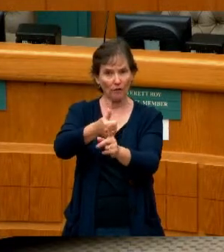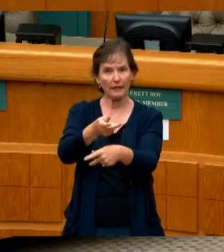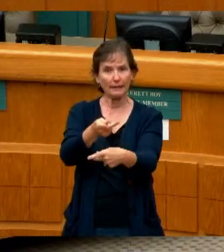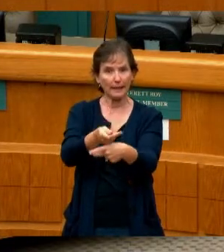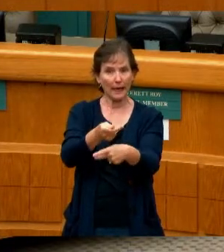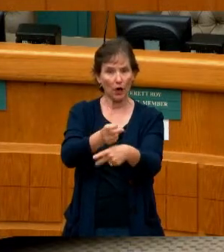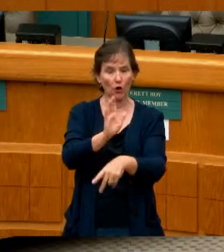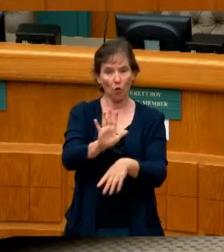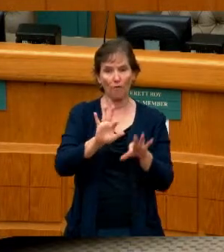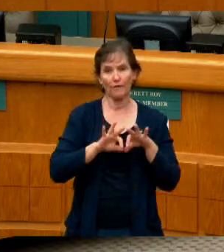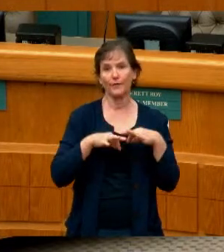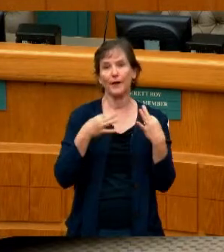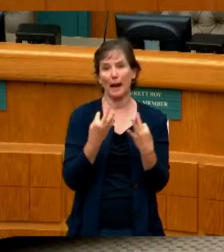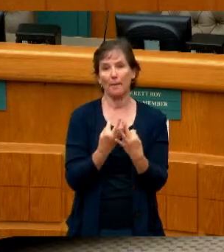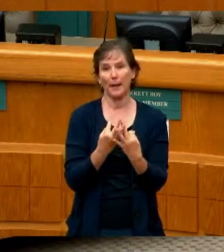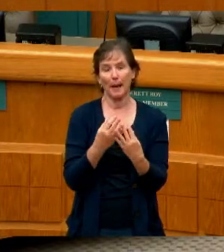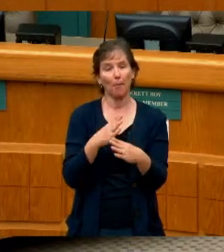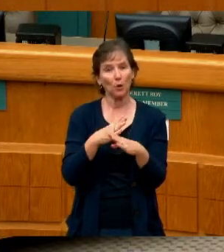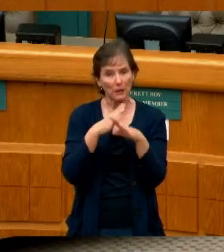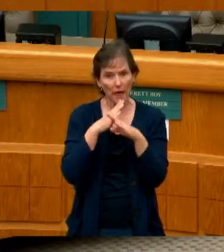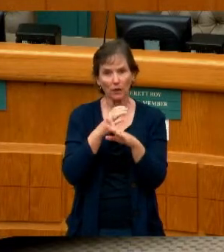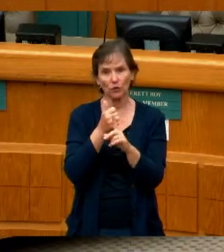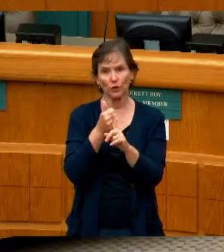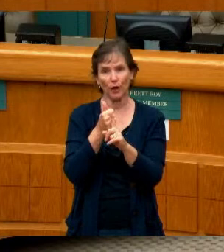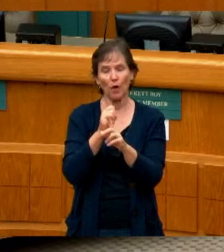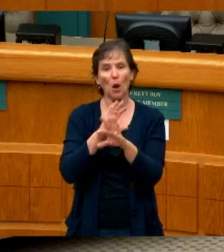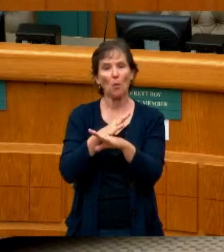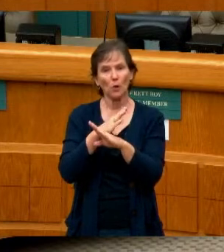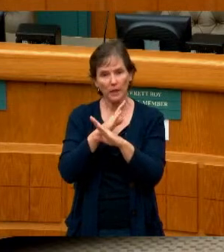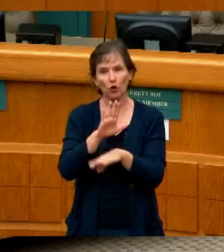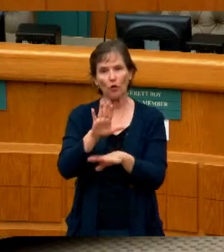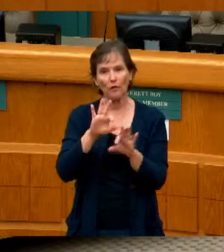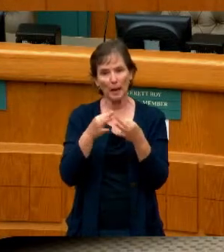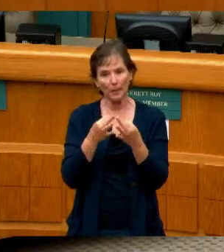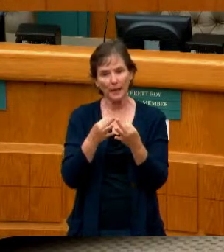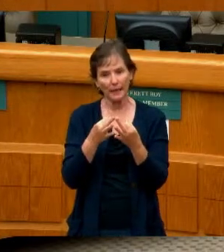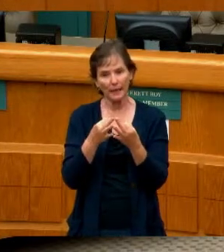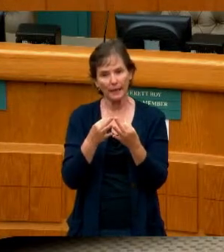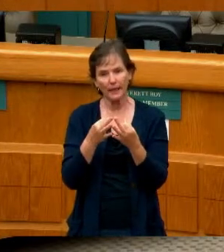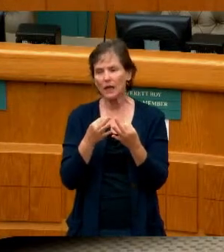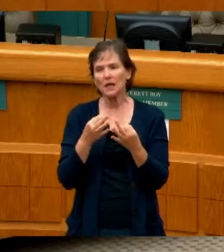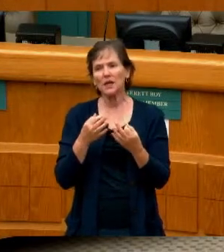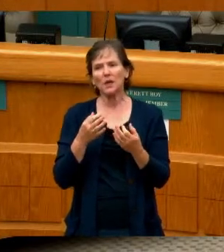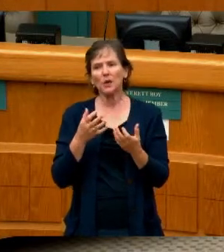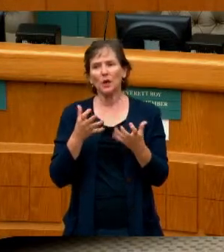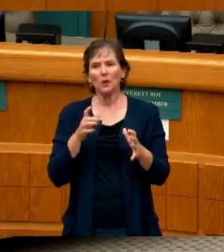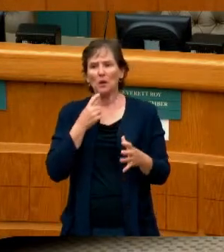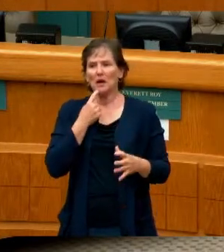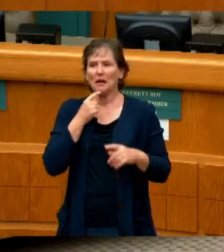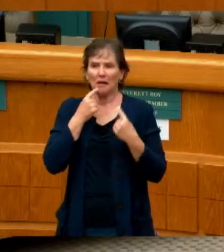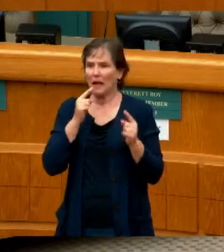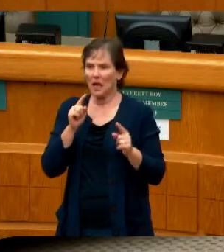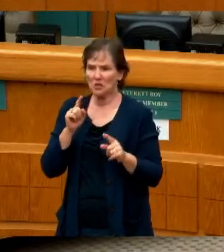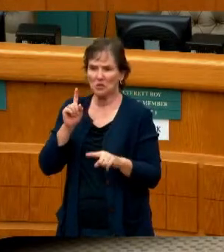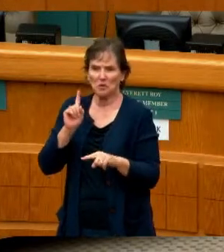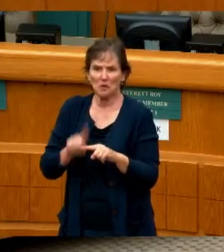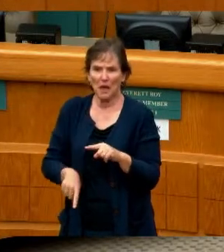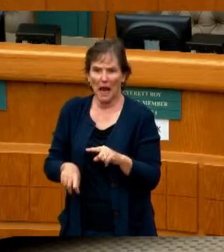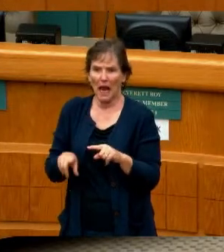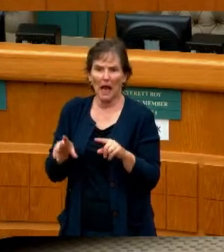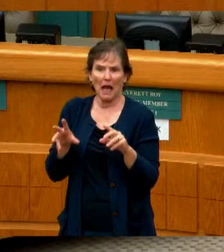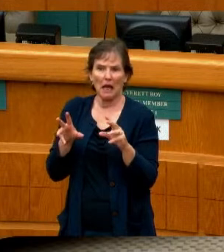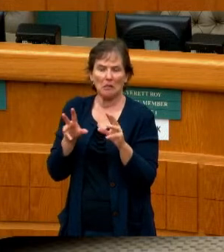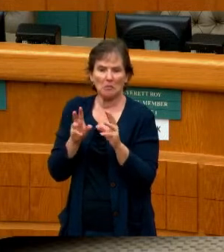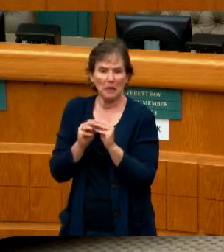and take care of yourself and your family. I can assure you that no one here is